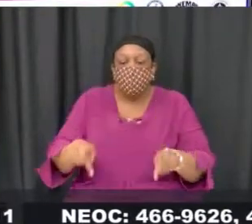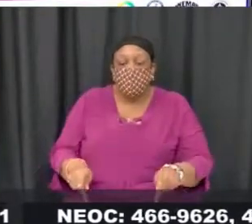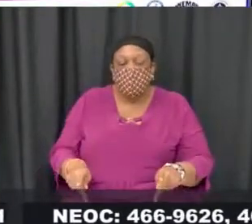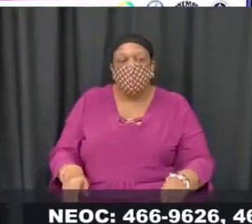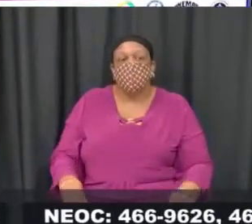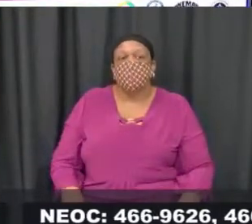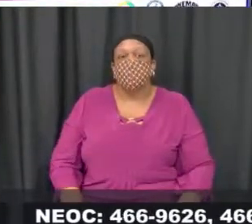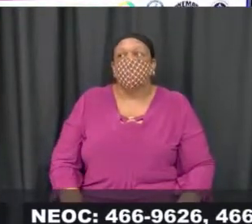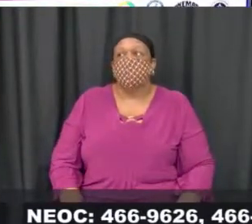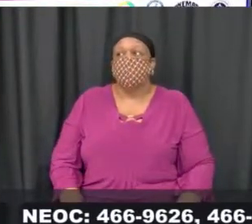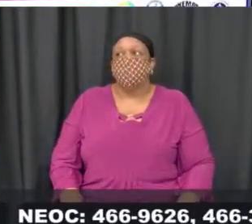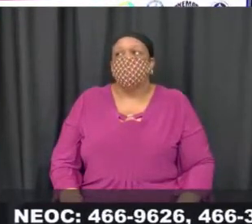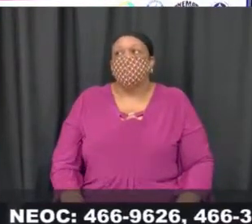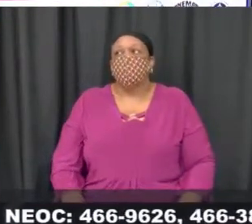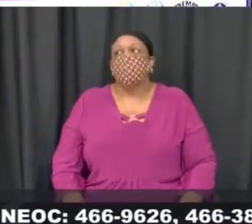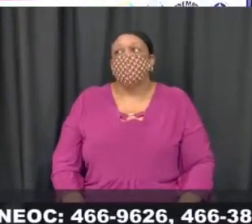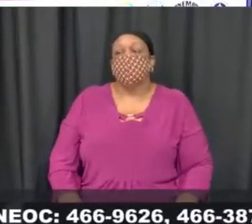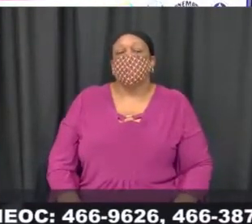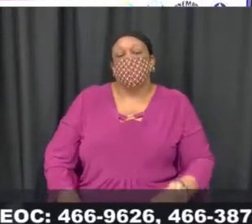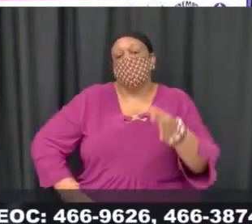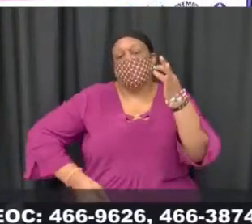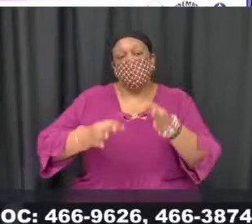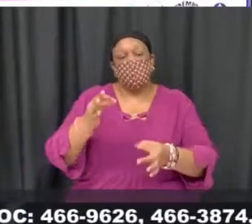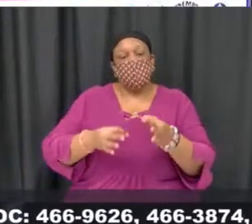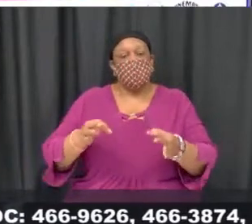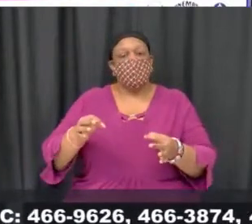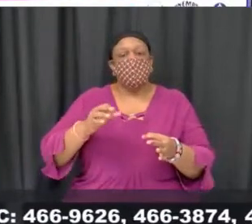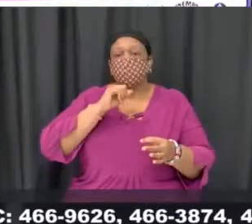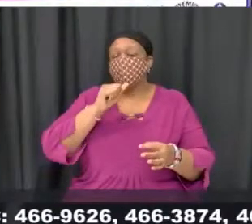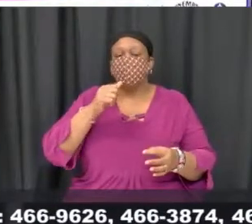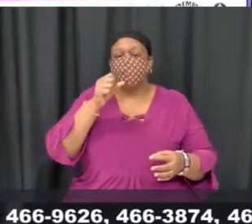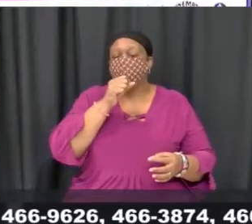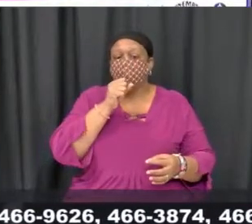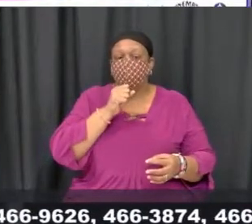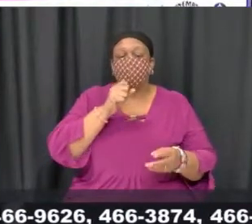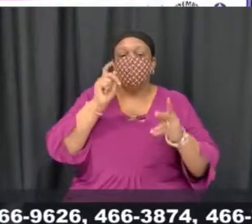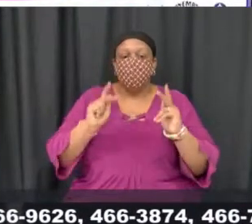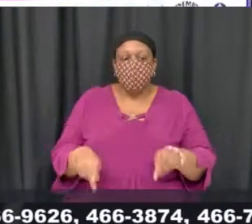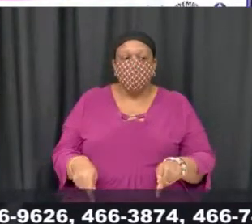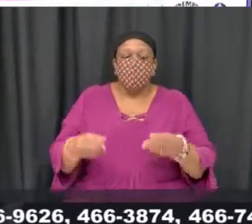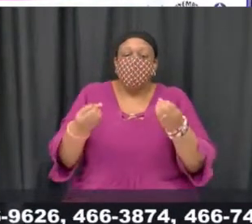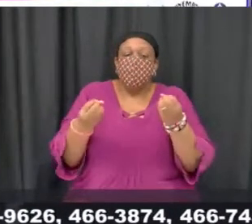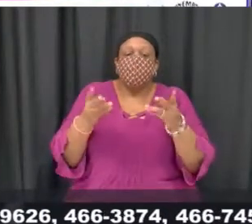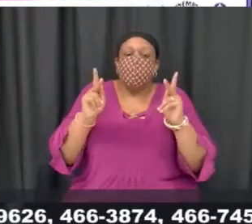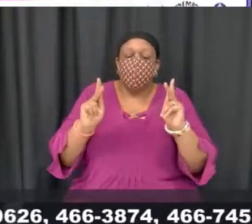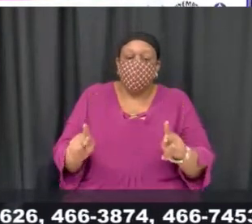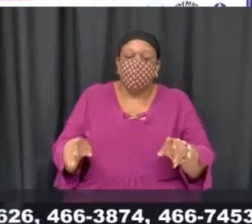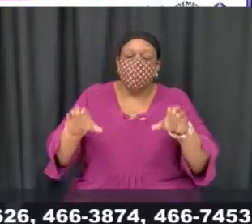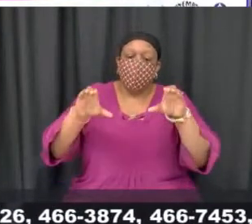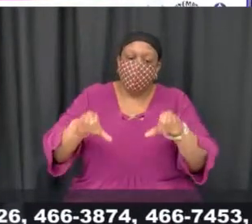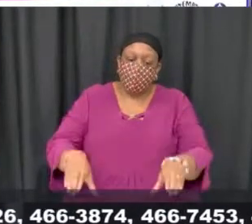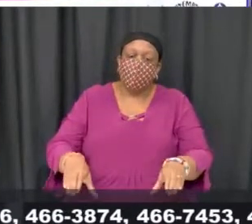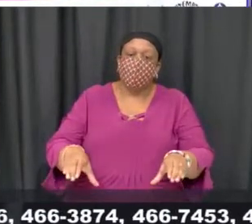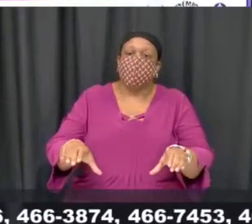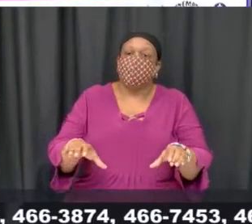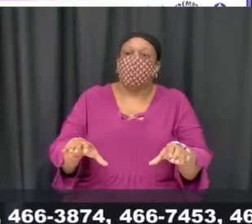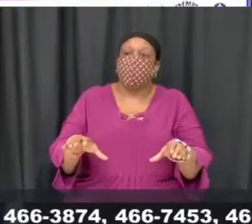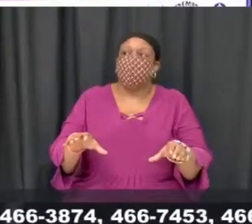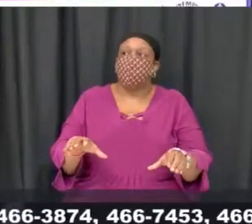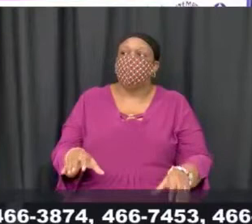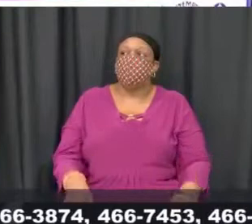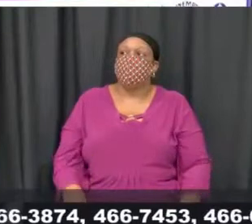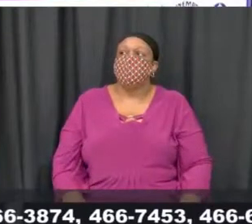percentage of the total population can be vaccinated? Also, given that the calculation is based